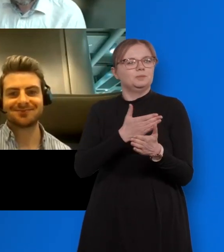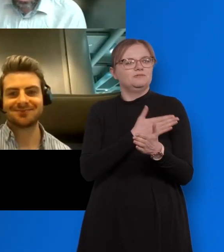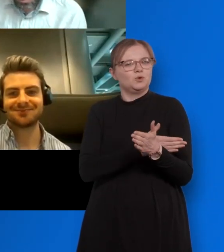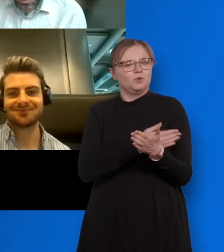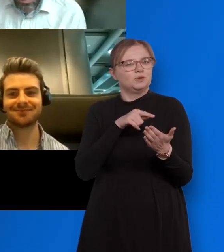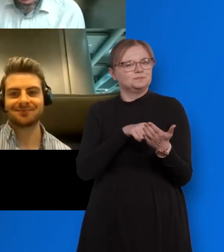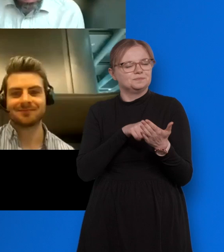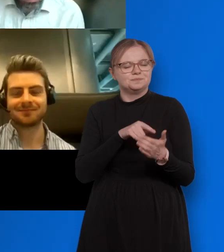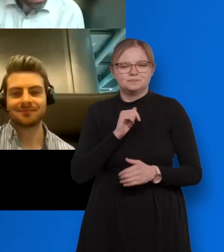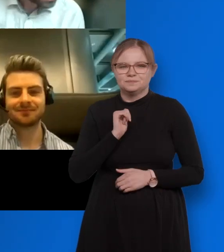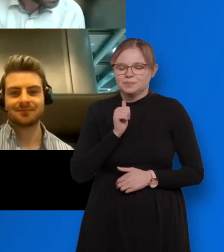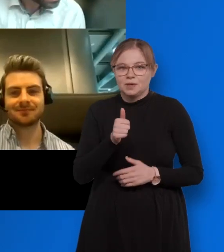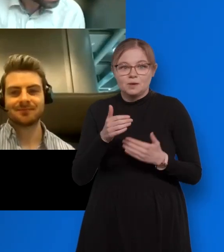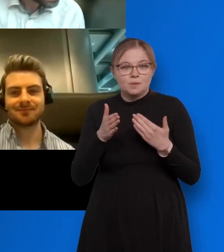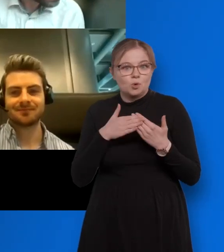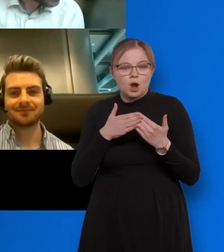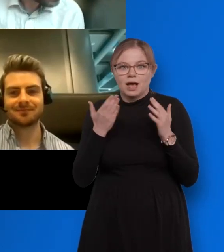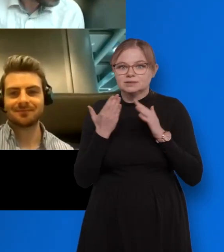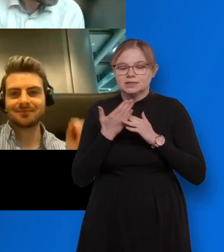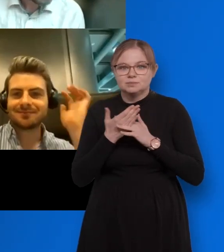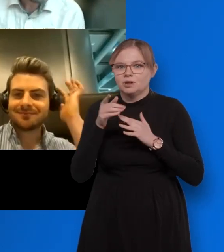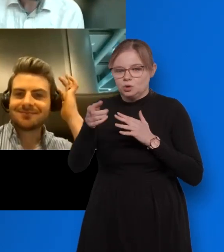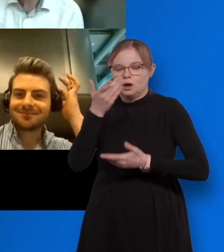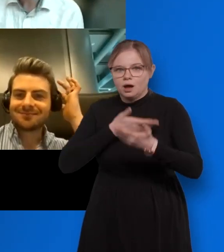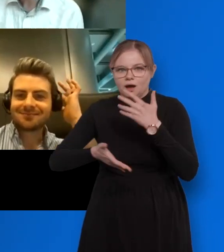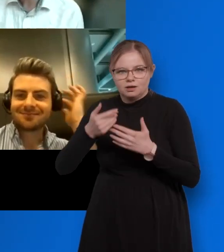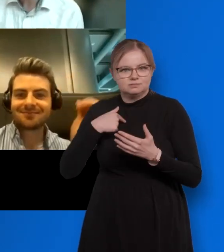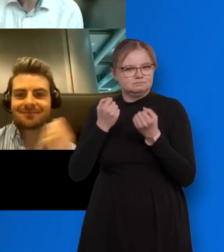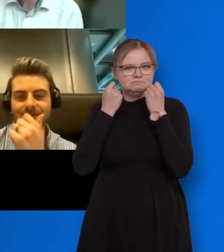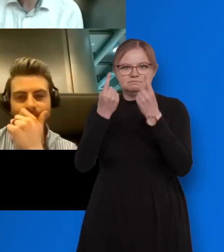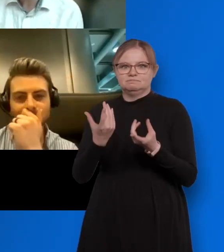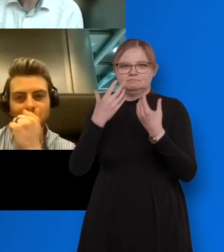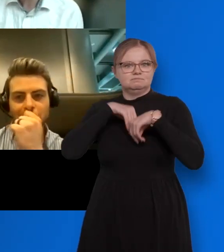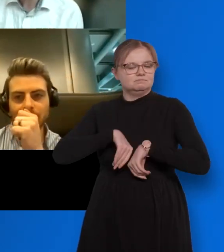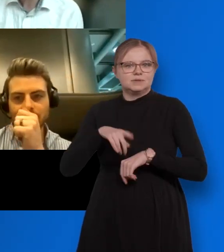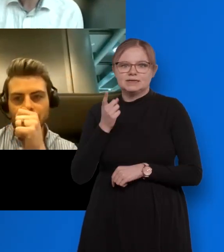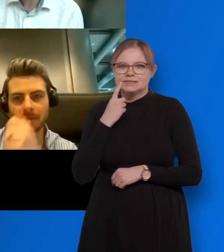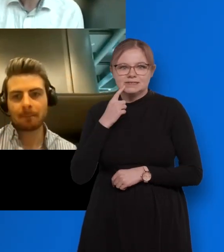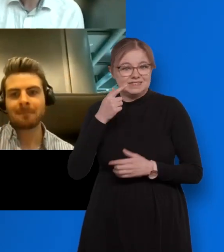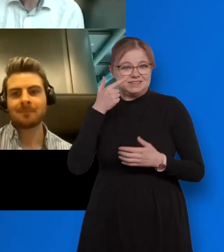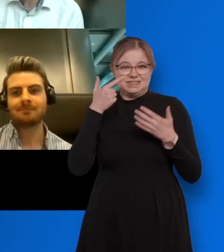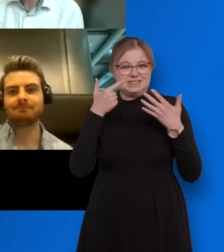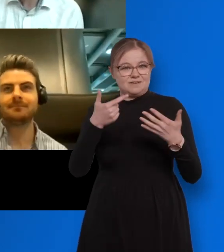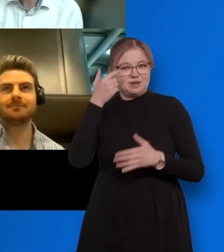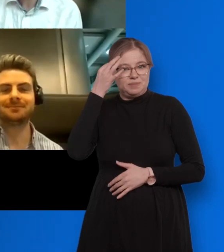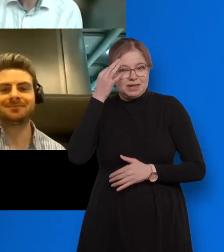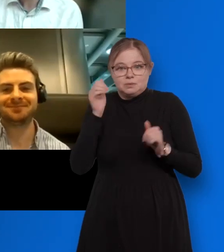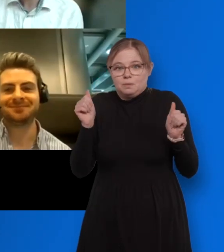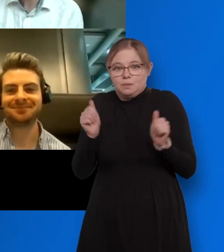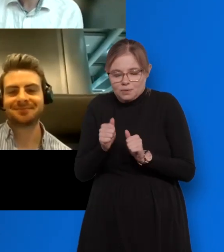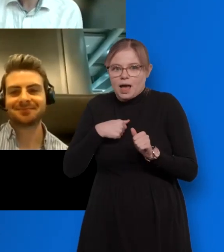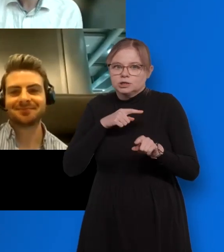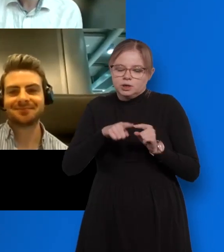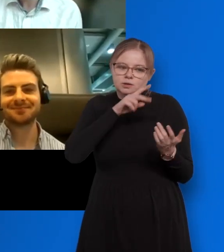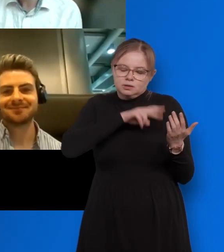it was much more accessible the way you presented the information just out of in these 7 minutes than me trying to read it